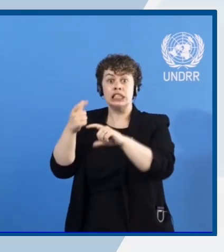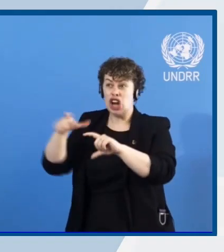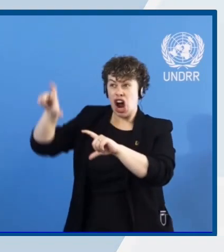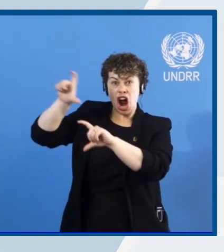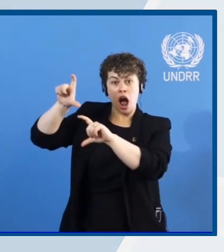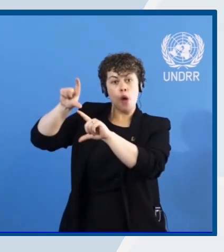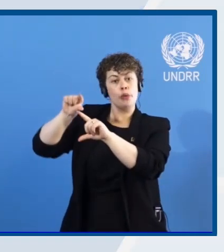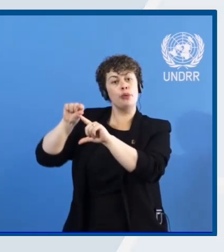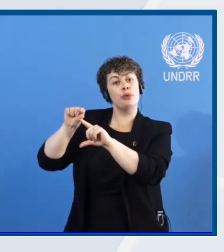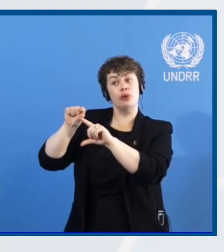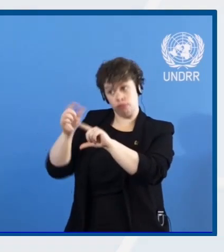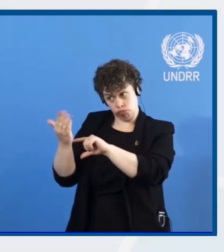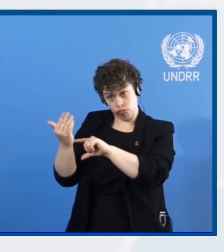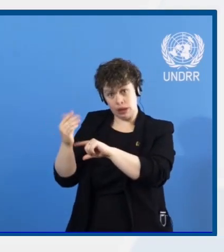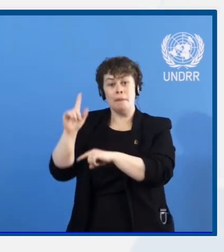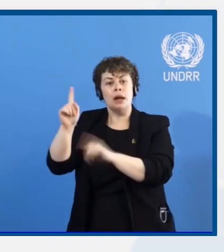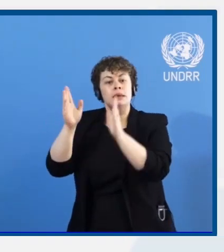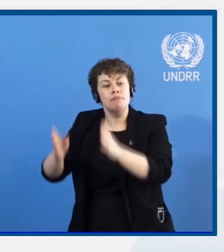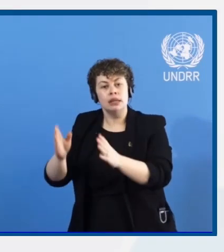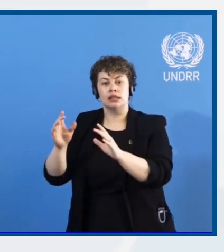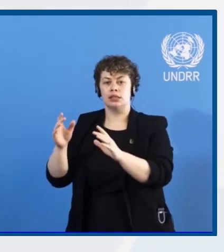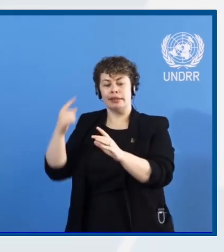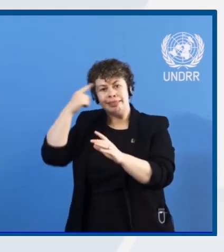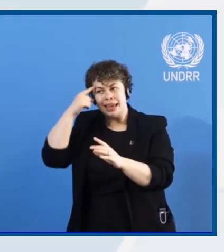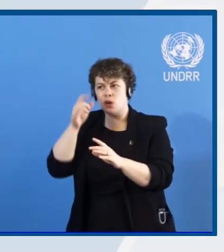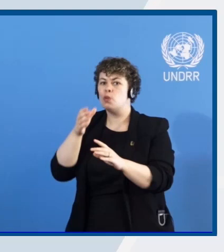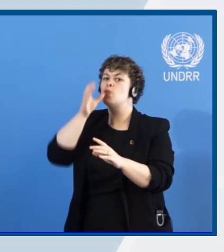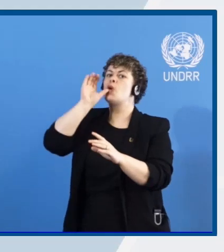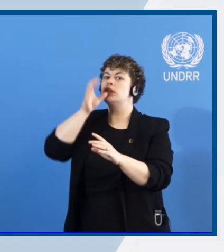housing in Jamaica where water, the use of water is concerned.